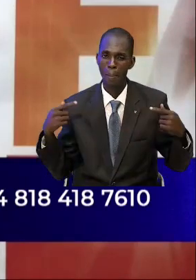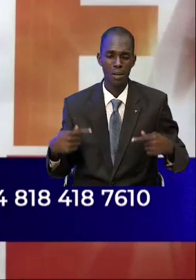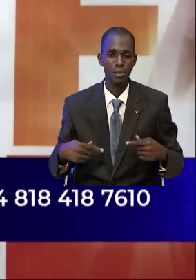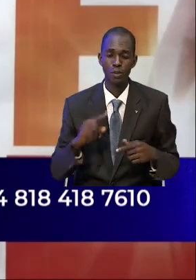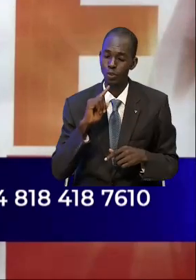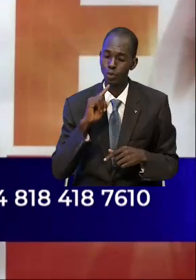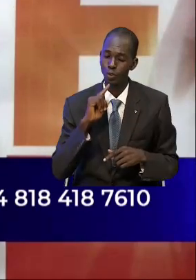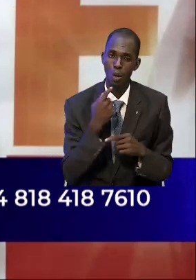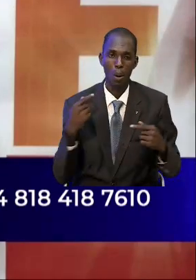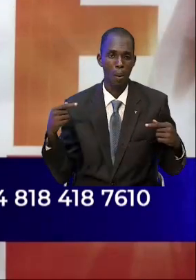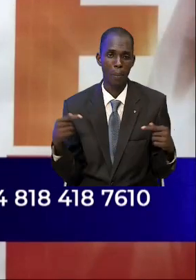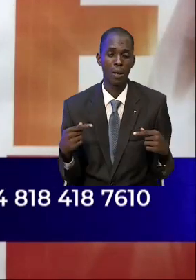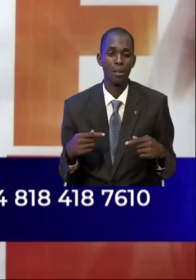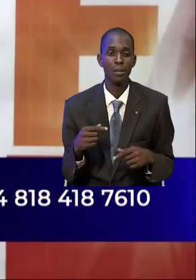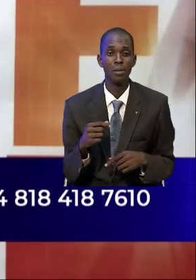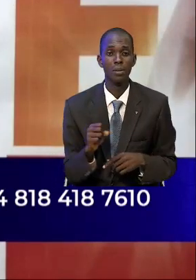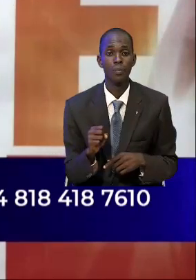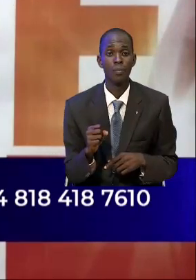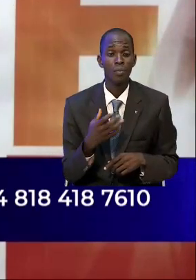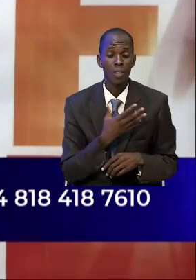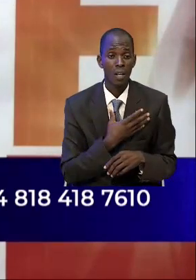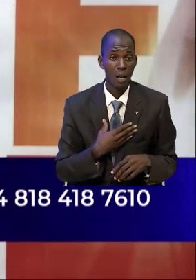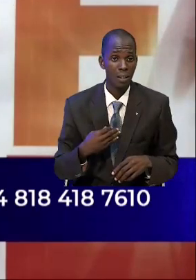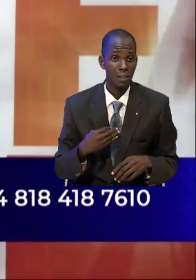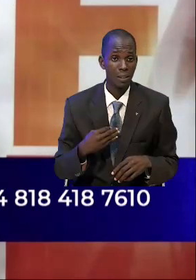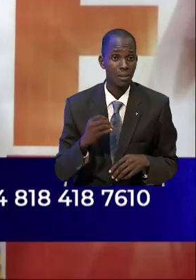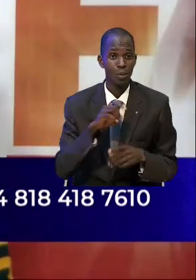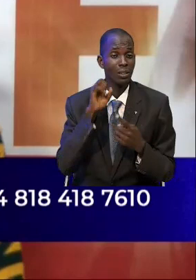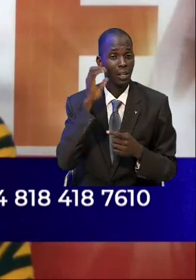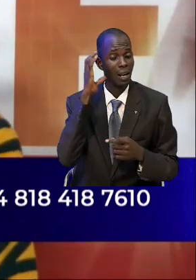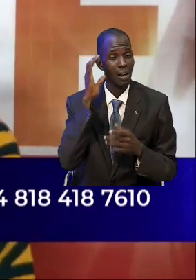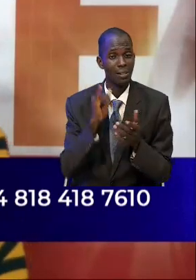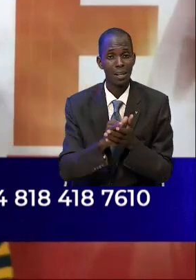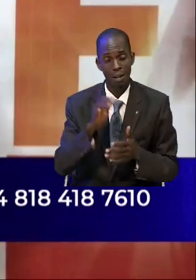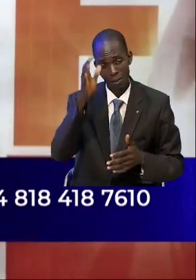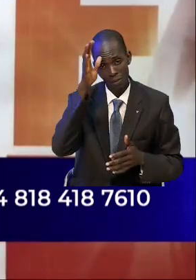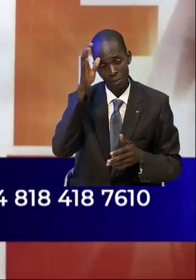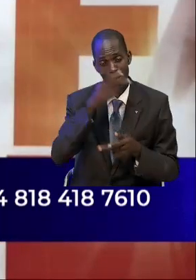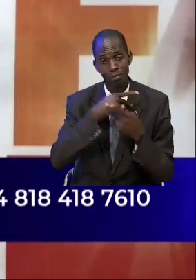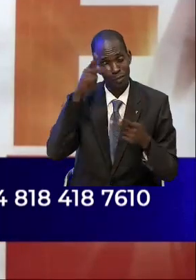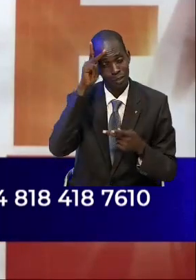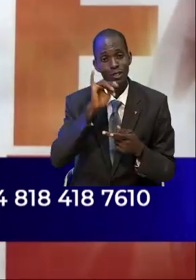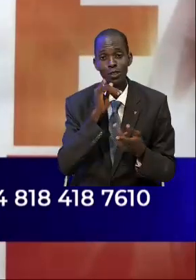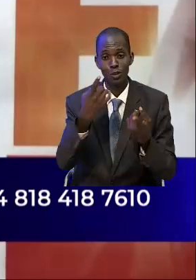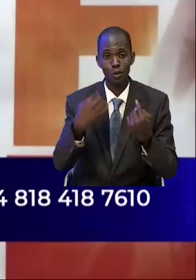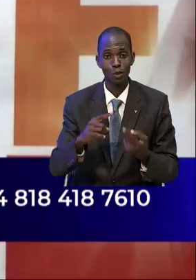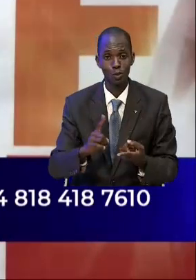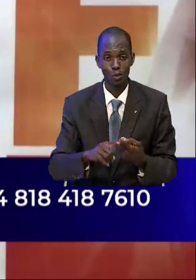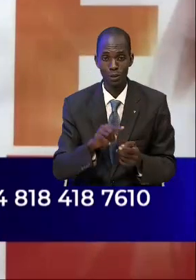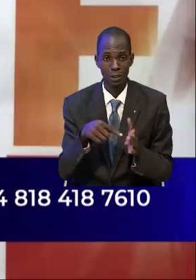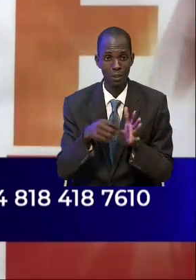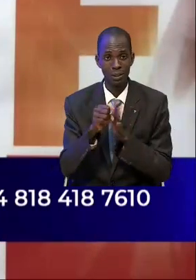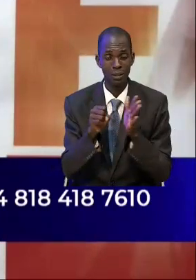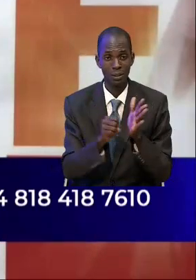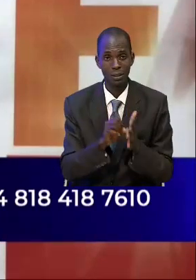pains. The pains were so severe. So I heard that our daddy in the